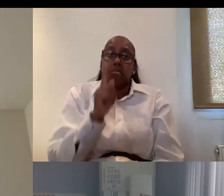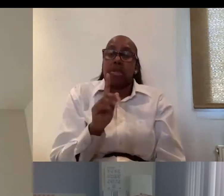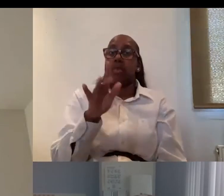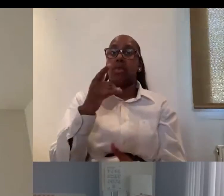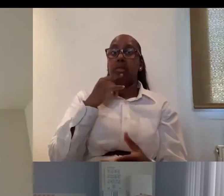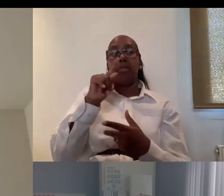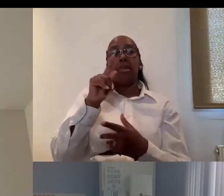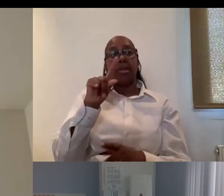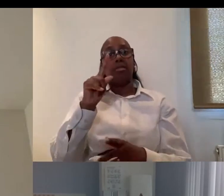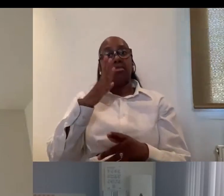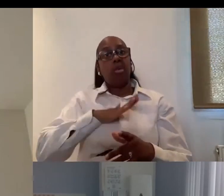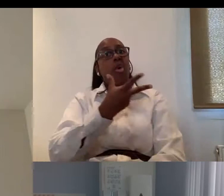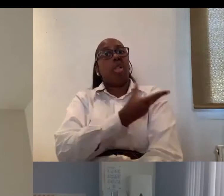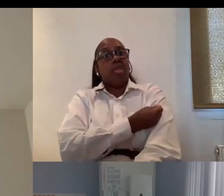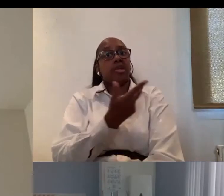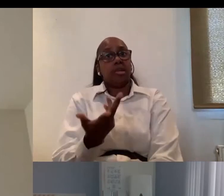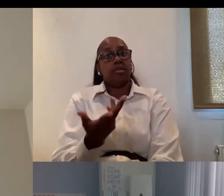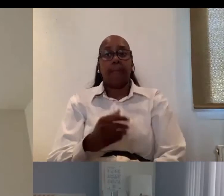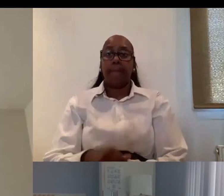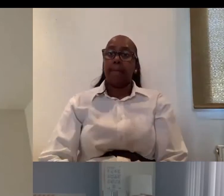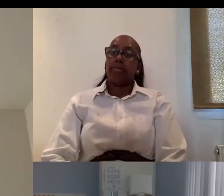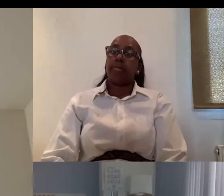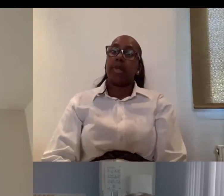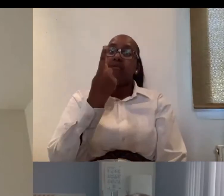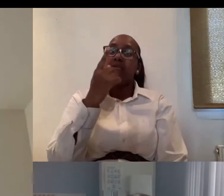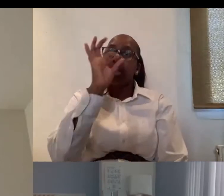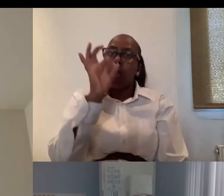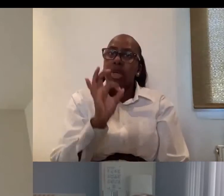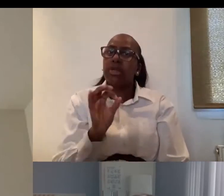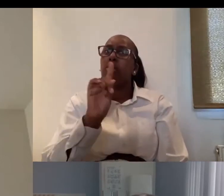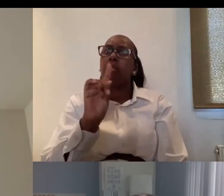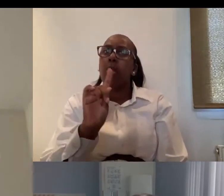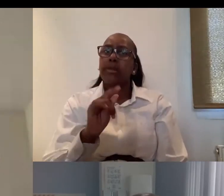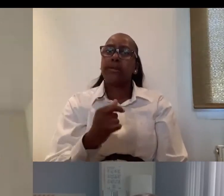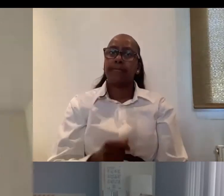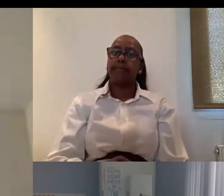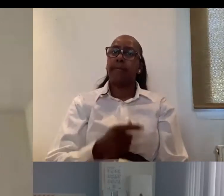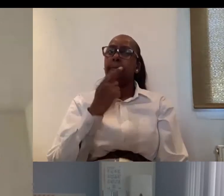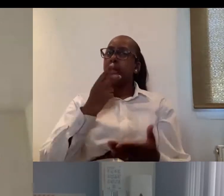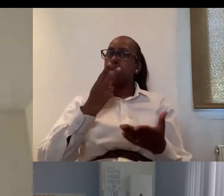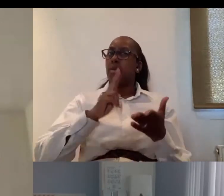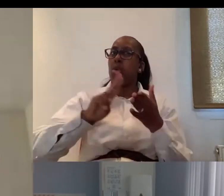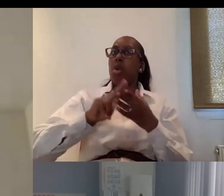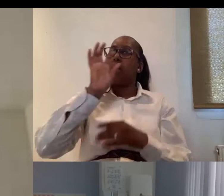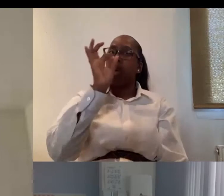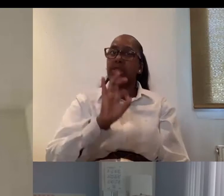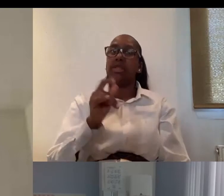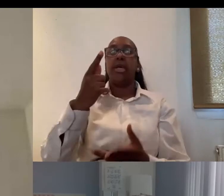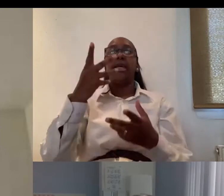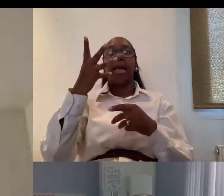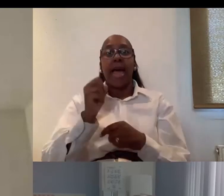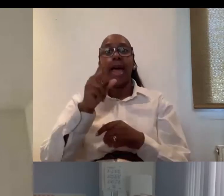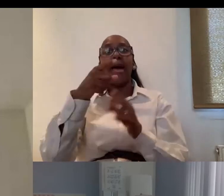to take up the vaccine. So the first question that you've asked, Dave, is a fairly common question. I still have antibodies